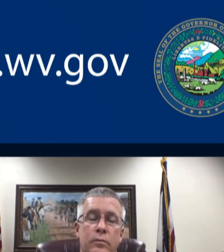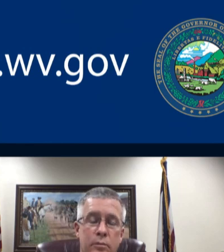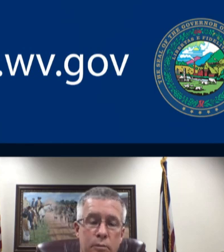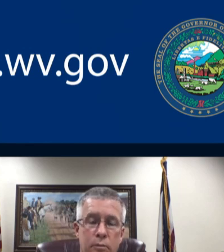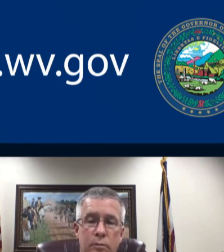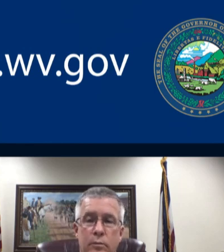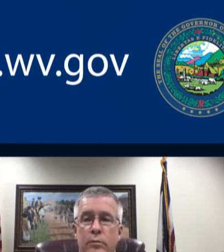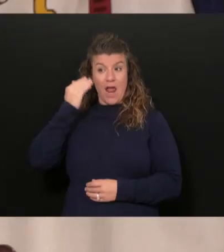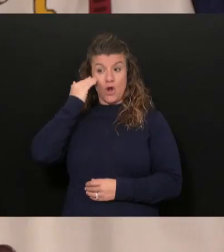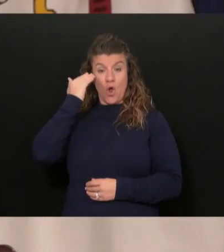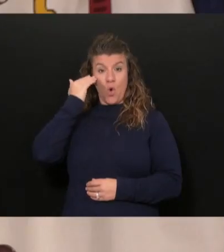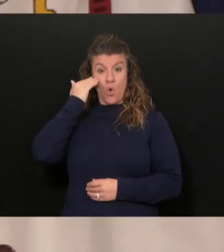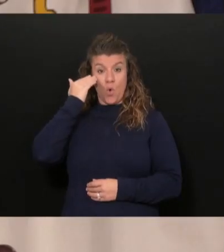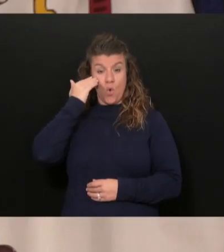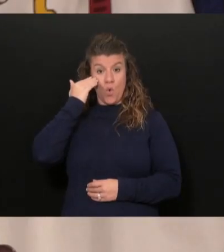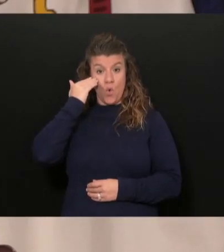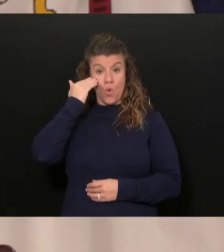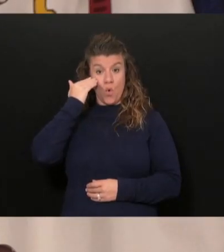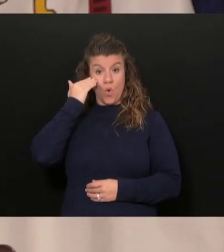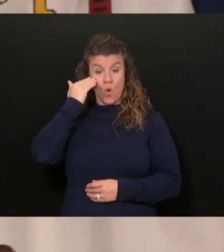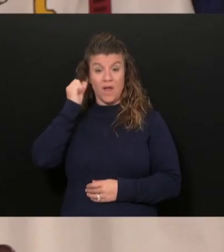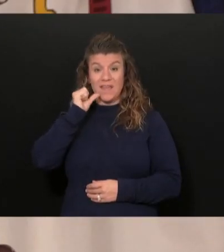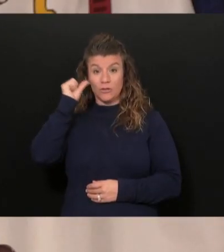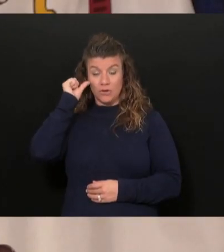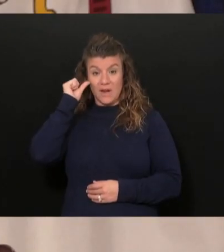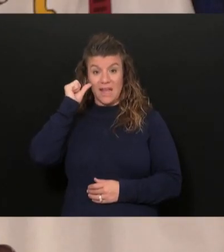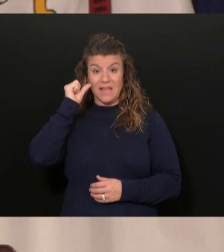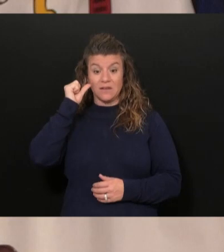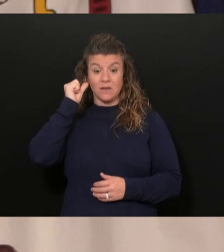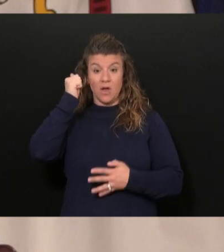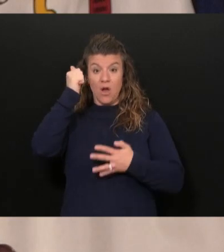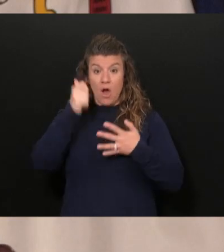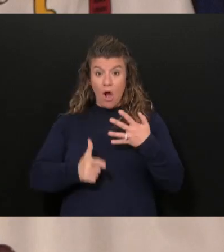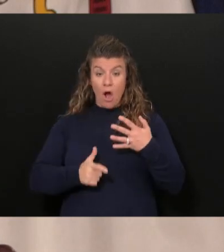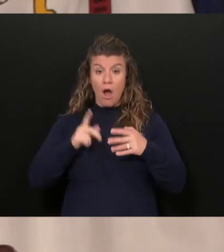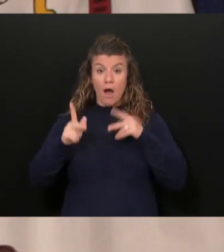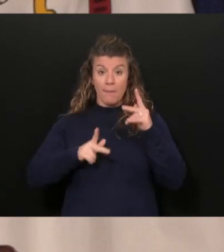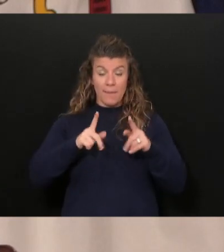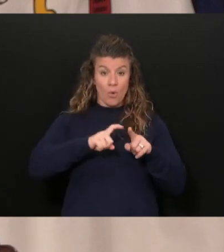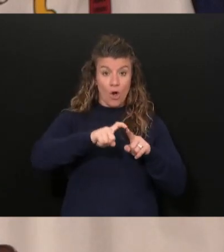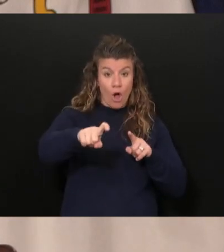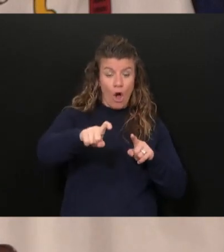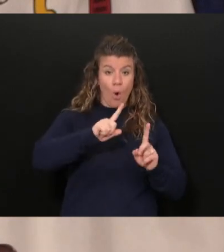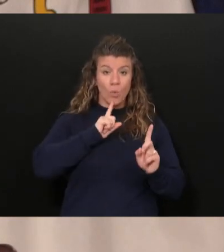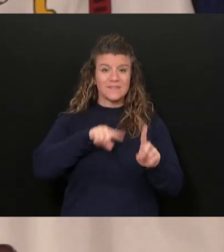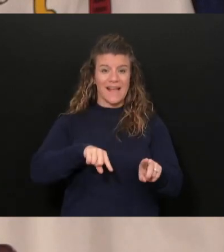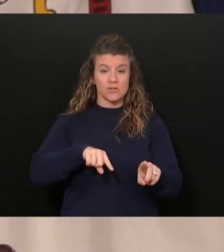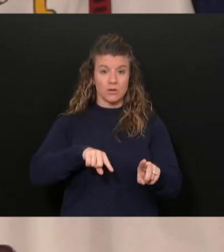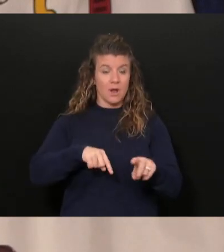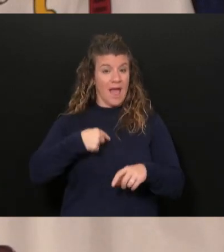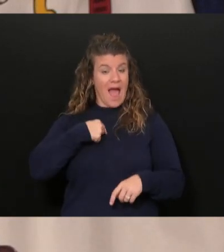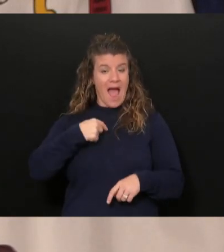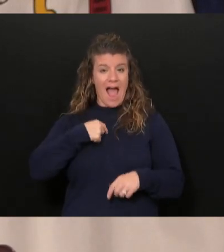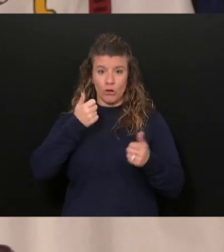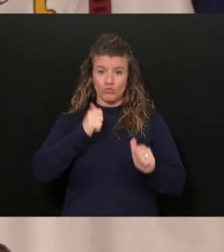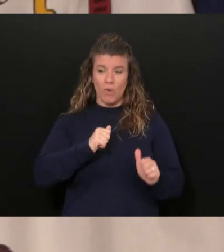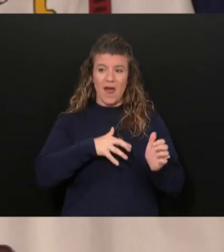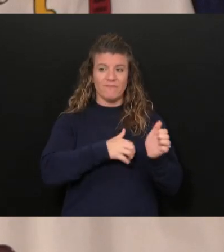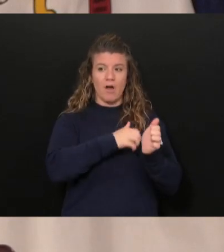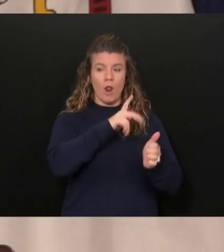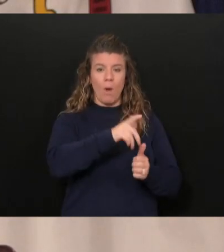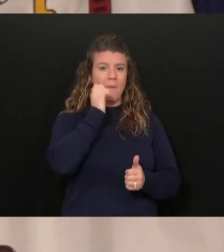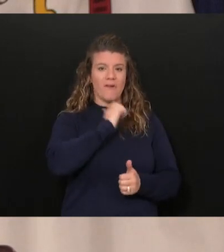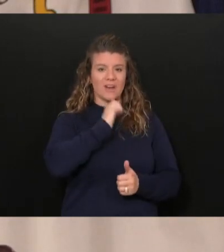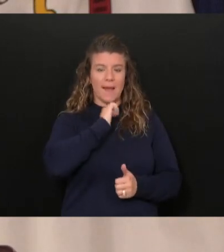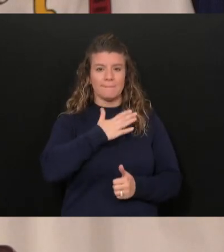every single call was answered yesterday. You know, and I try to follow up on that every day as best I possibly